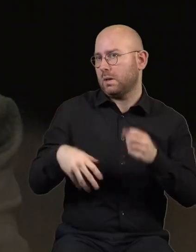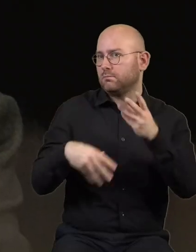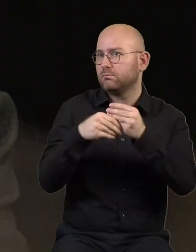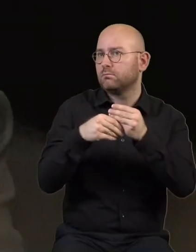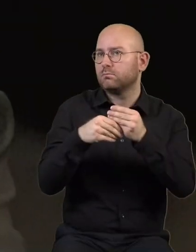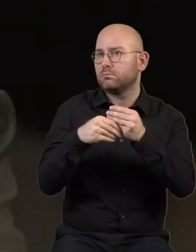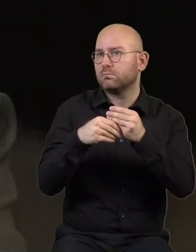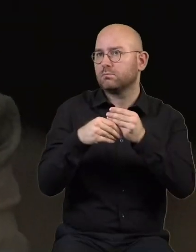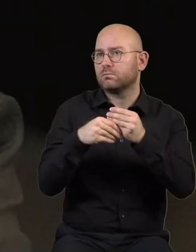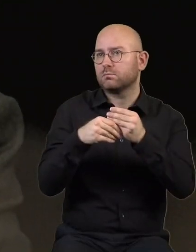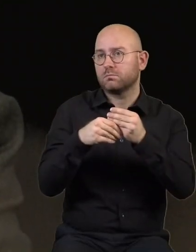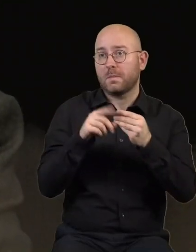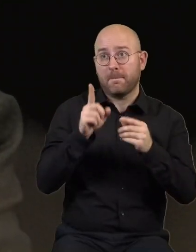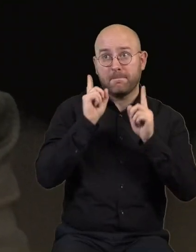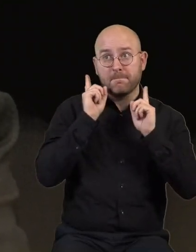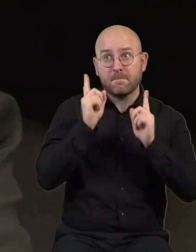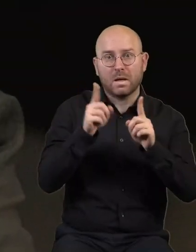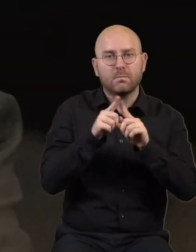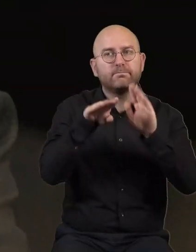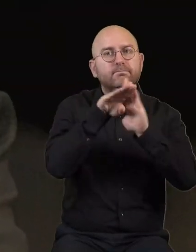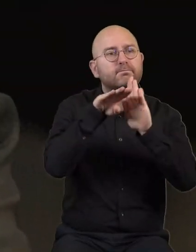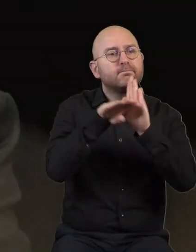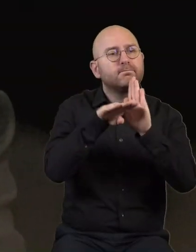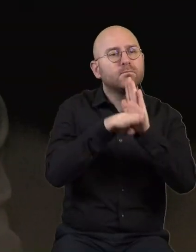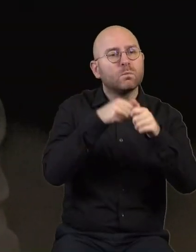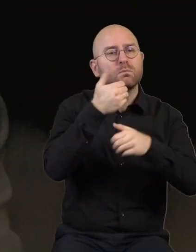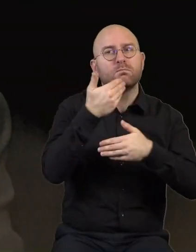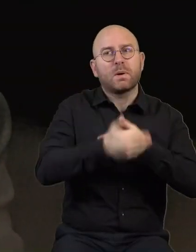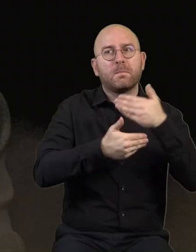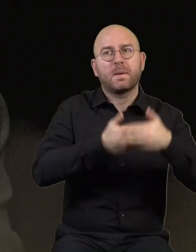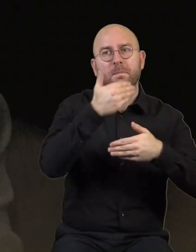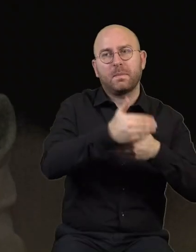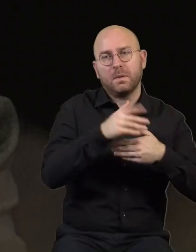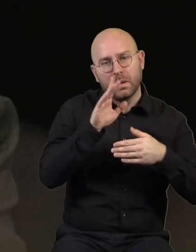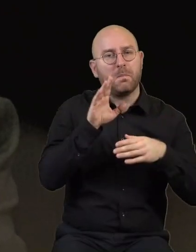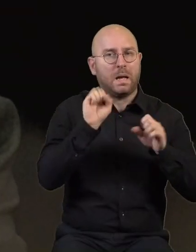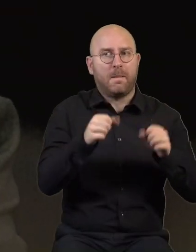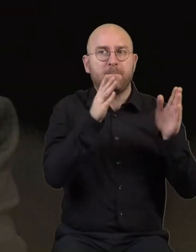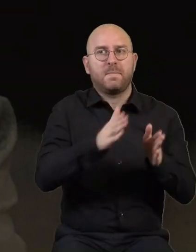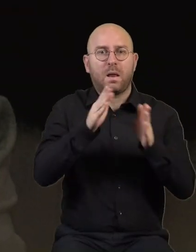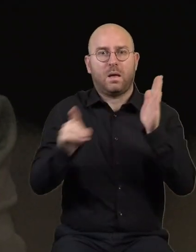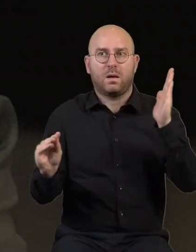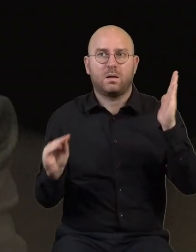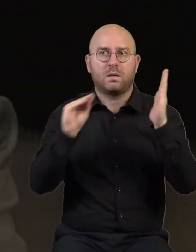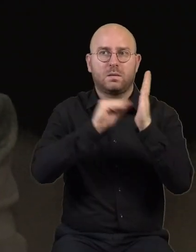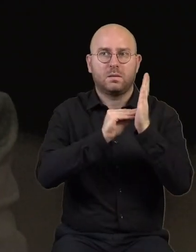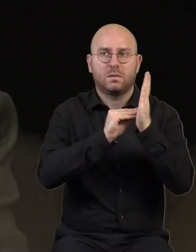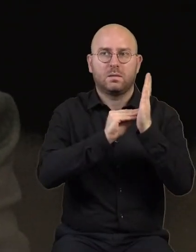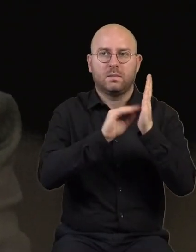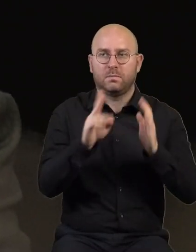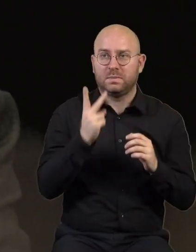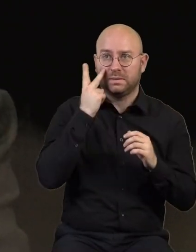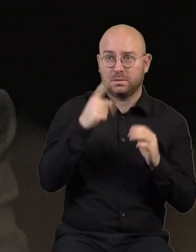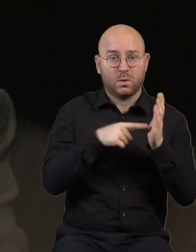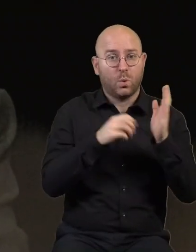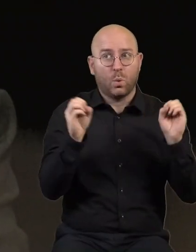was recognized as something that was needed in order to make it sustainable. The same will be here. I mean, I think it's going to be, how